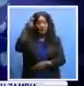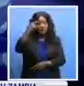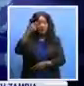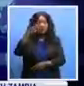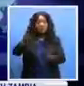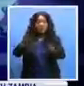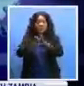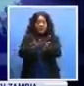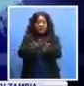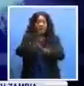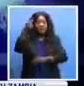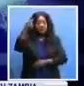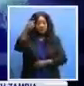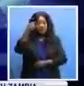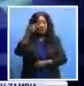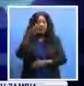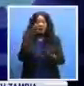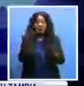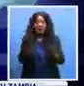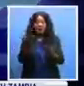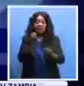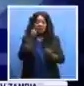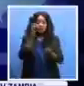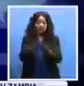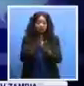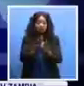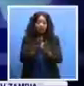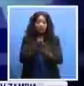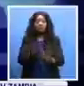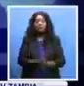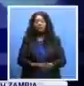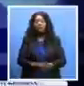to the Zambian government has been frozen. Mr. Cochrane-Day says other aspects